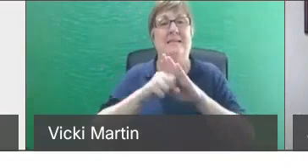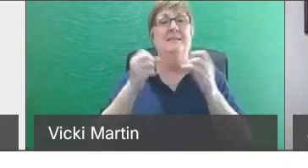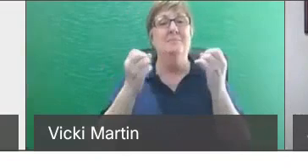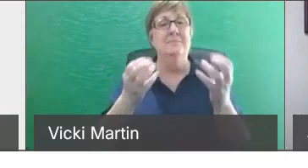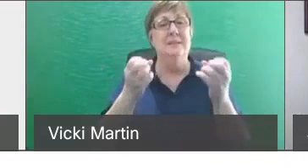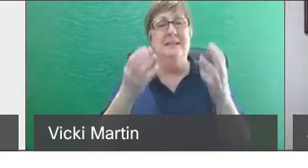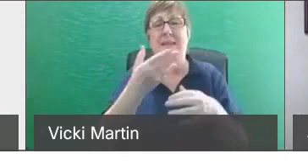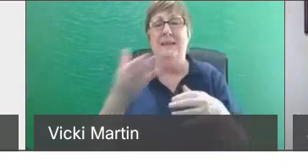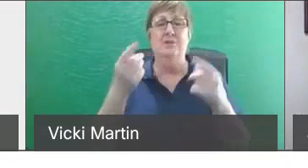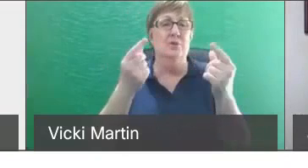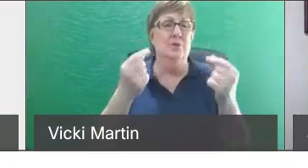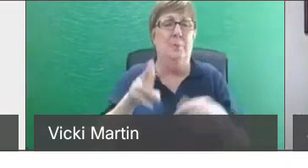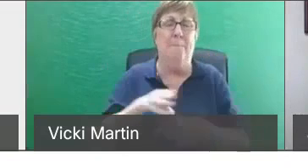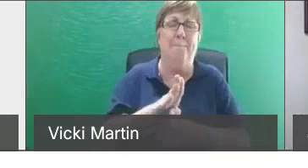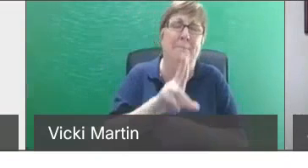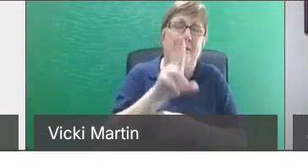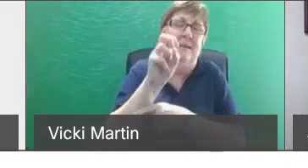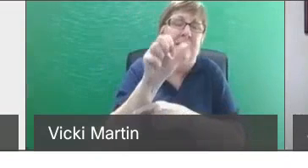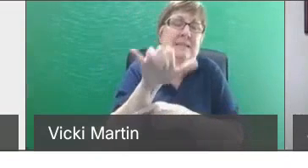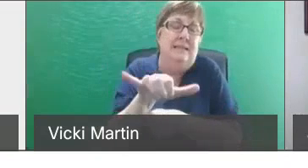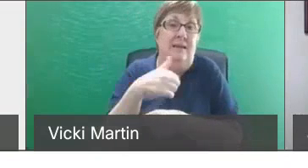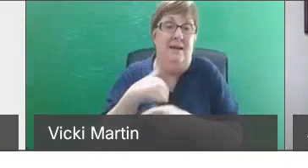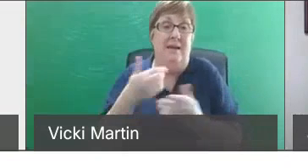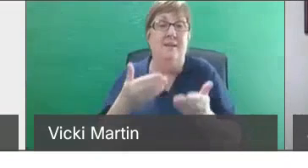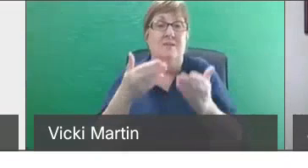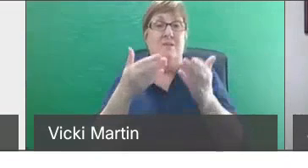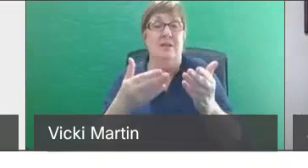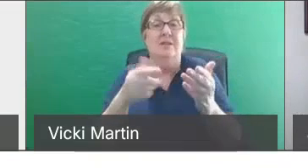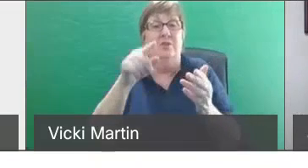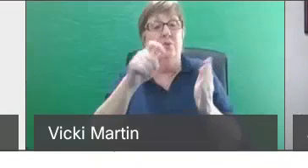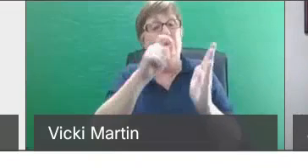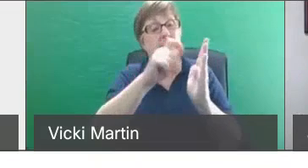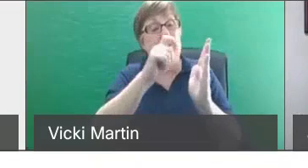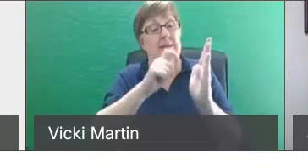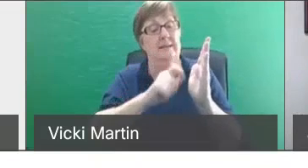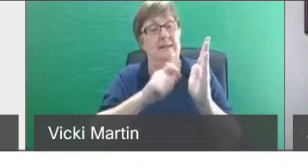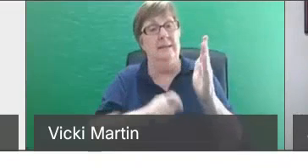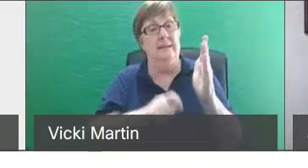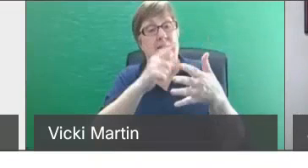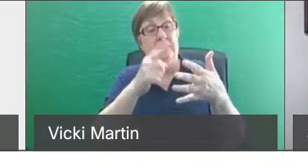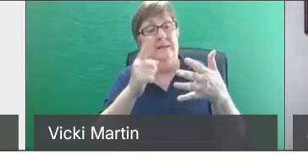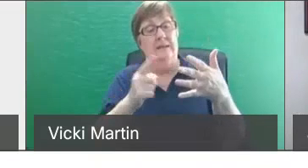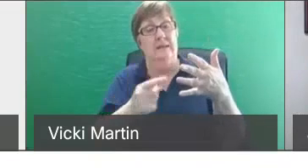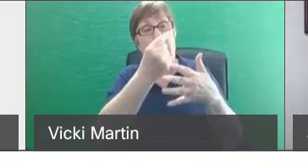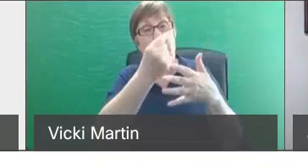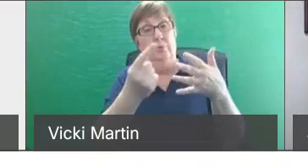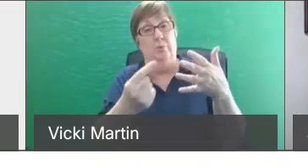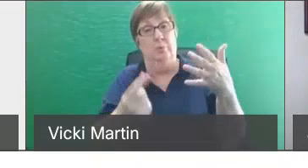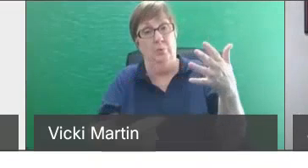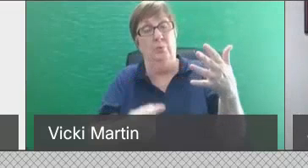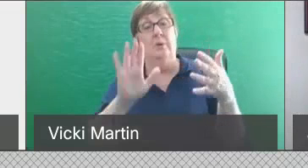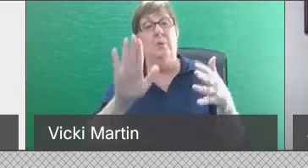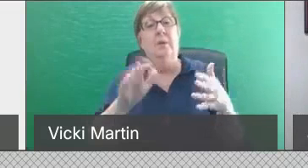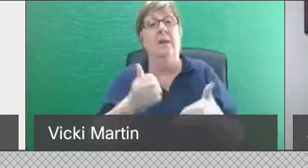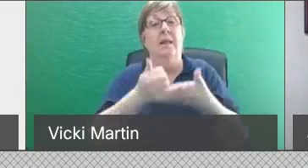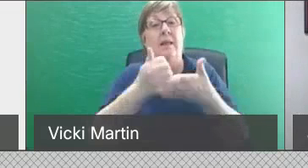you're really, really busy. So I would suggest to make a to-do list that helps you know in the beginning of your day what you have